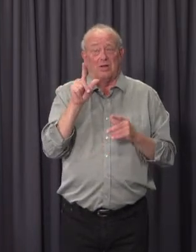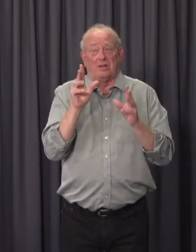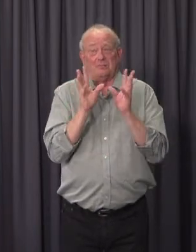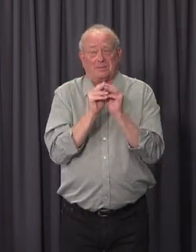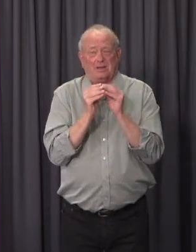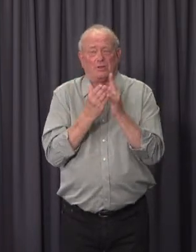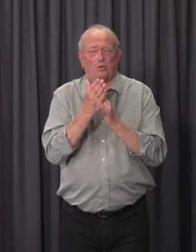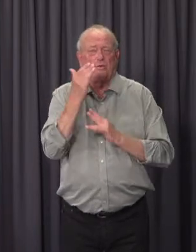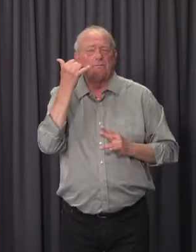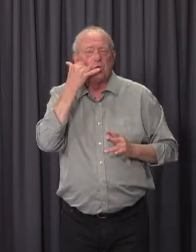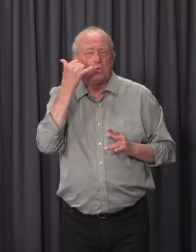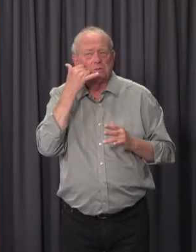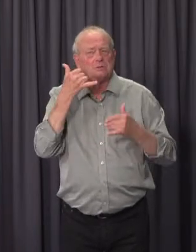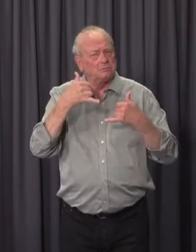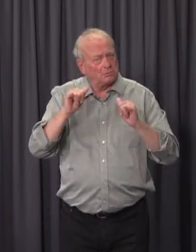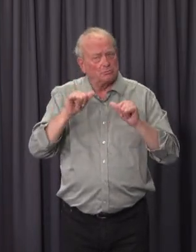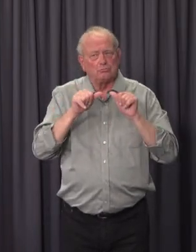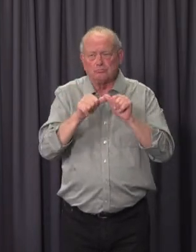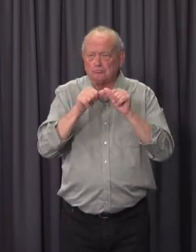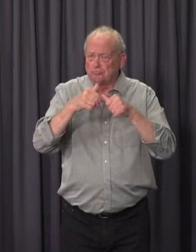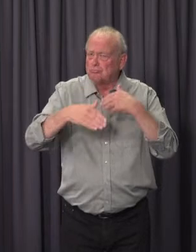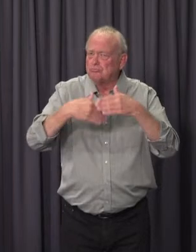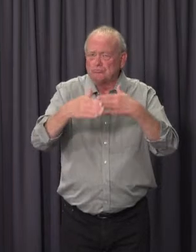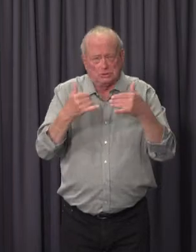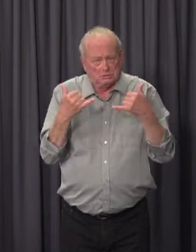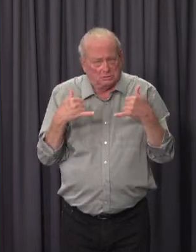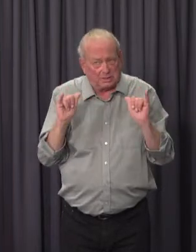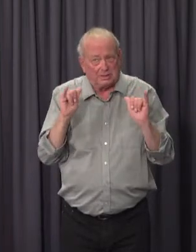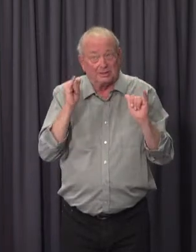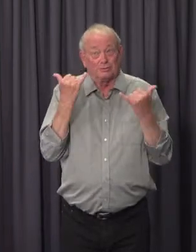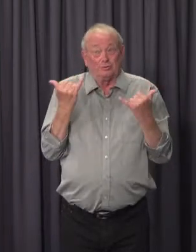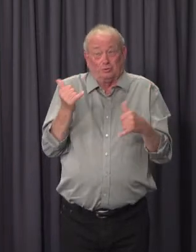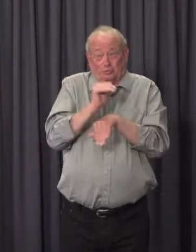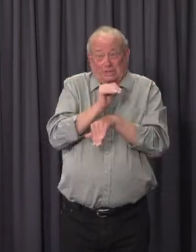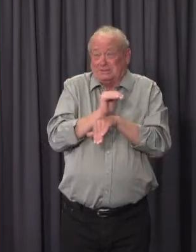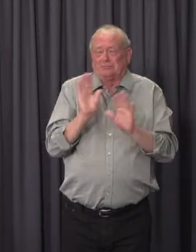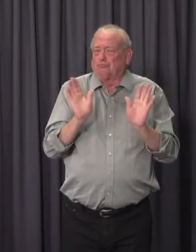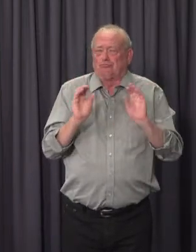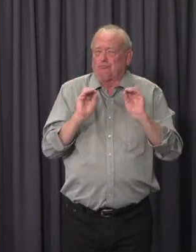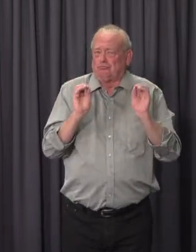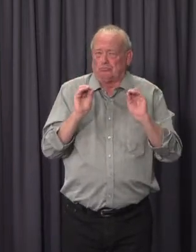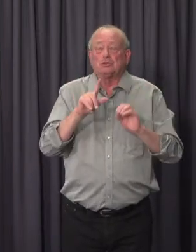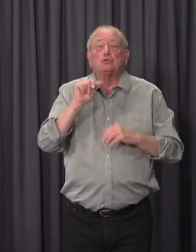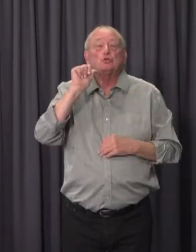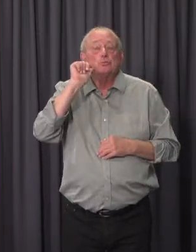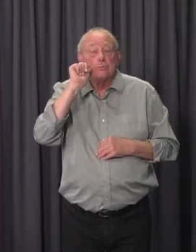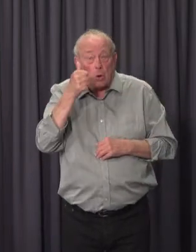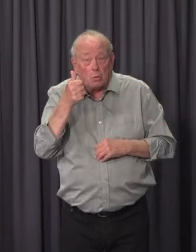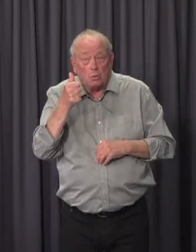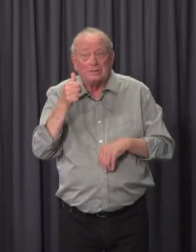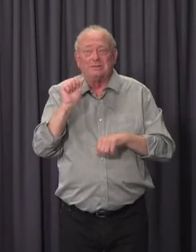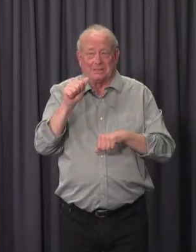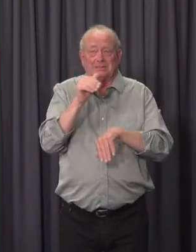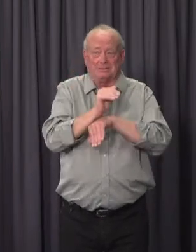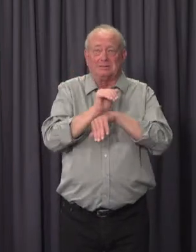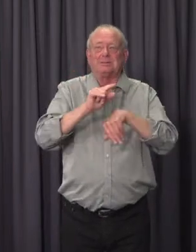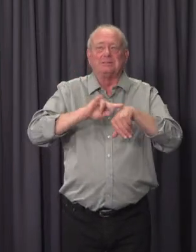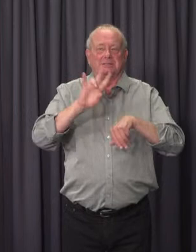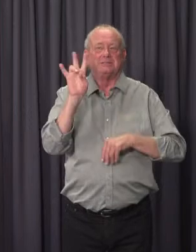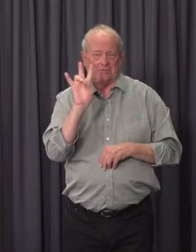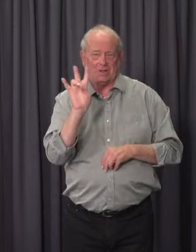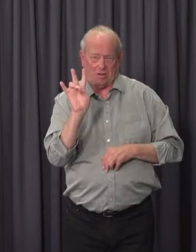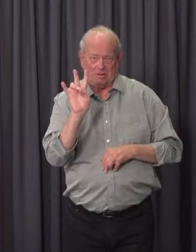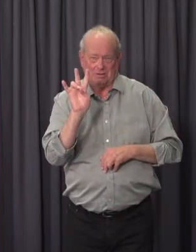to their questions. There isn't one tonight, but there will be a town hall tomorrow evening at 7 p.m. Mental